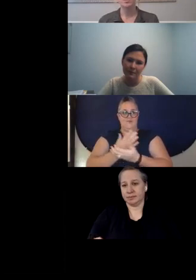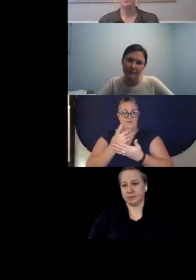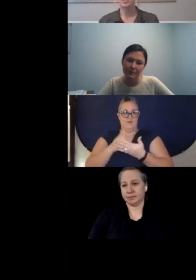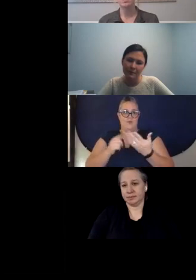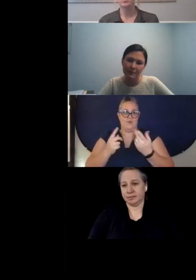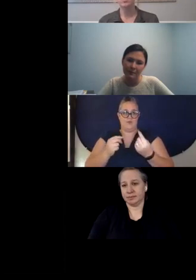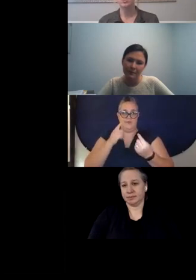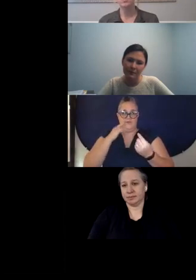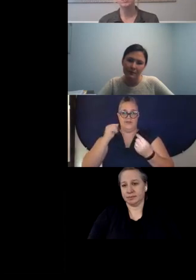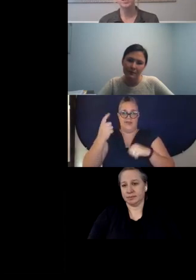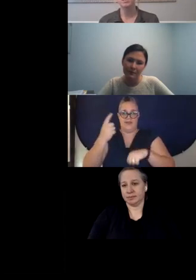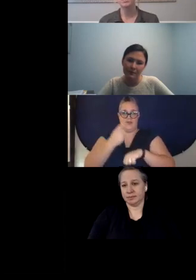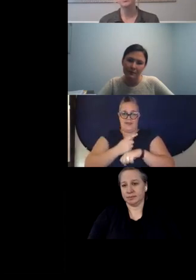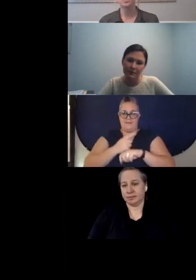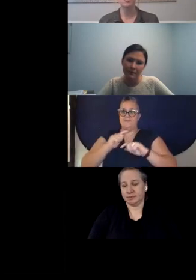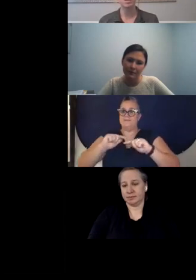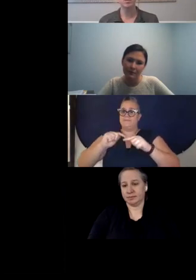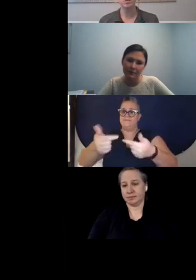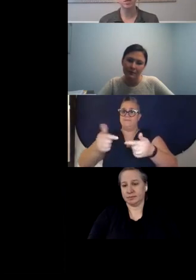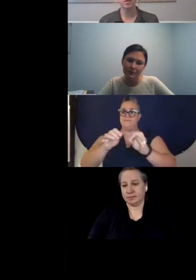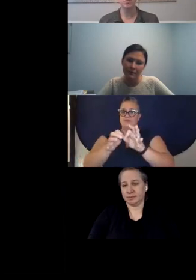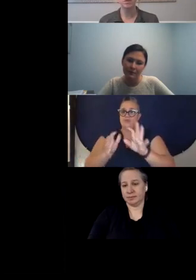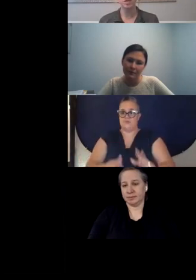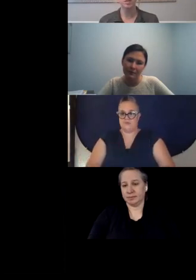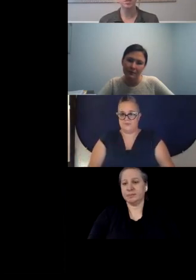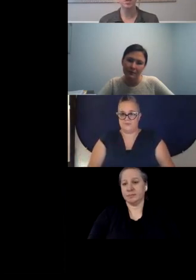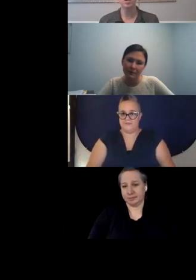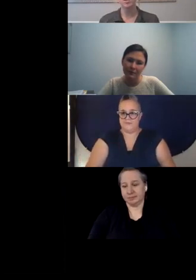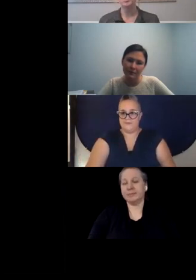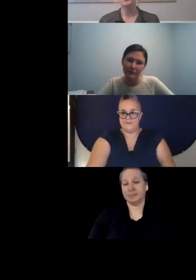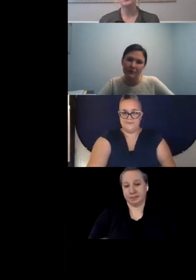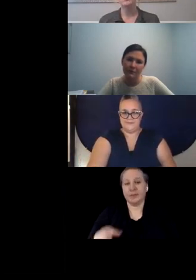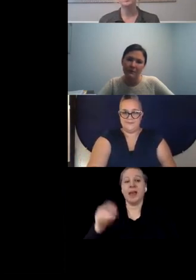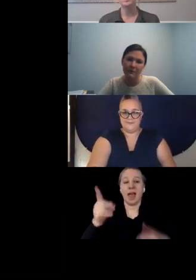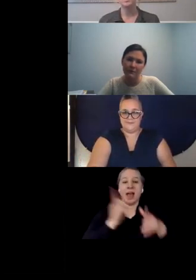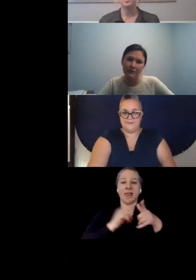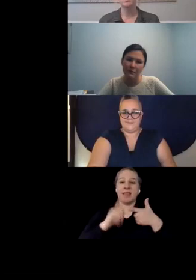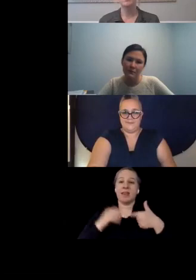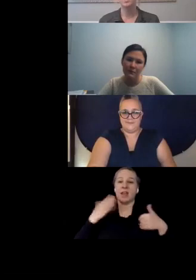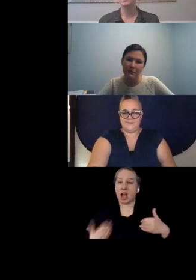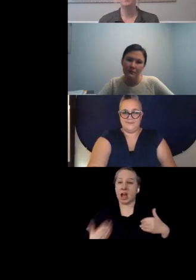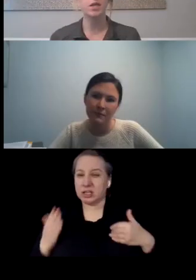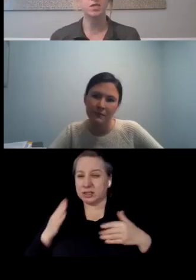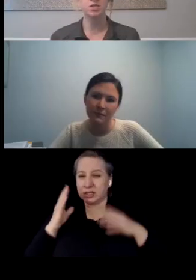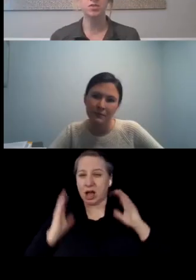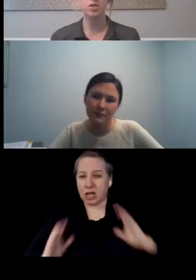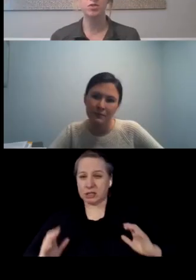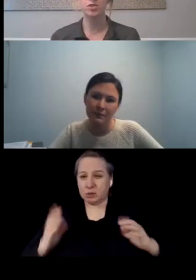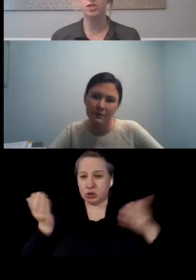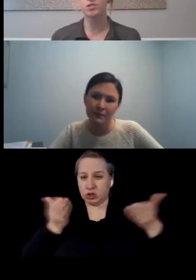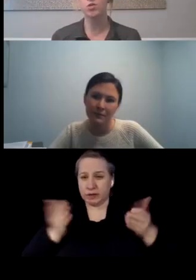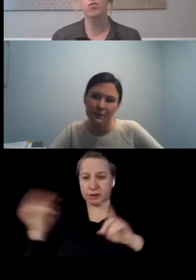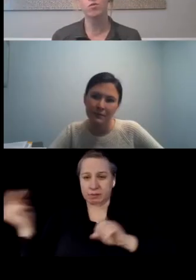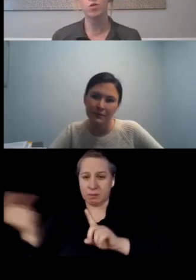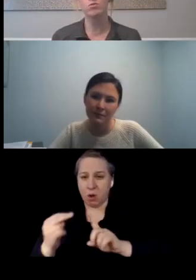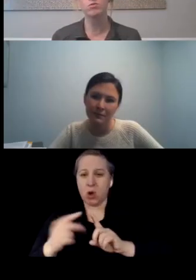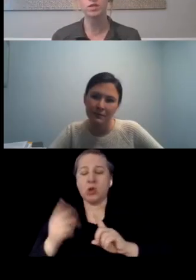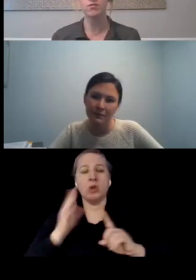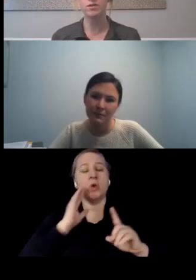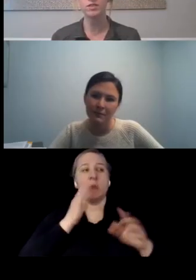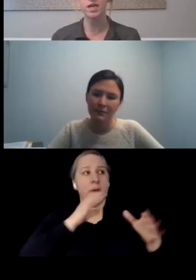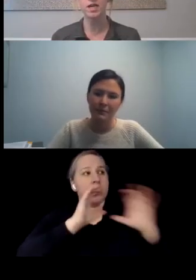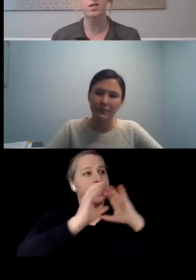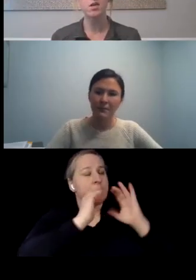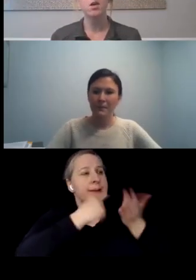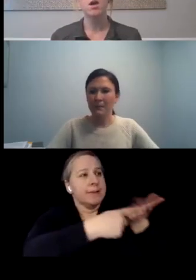again, here comes that customer service side of things. You're going to be communicating with the customer. You're going to be telling them any concerns. You're going to go over what you